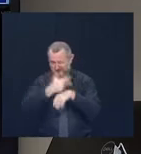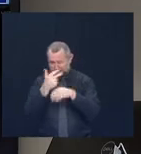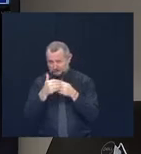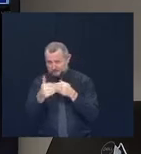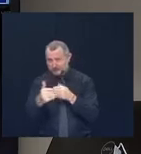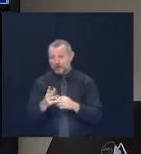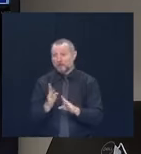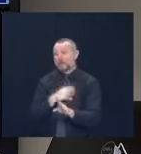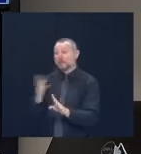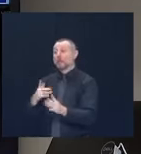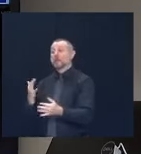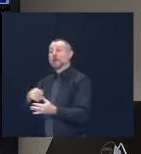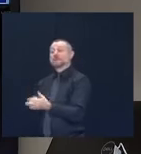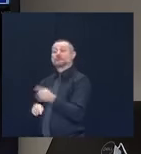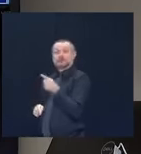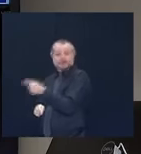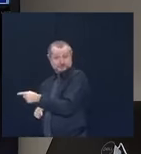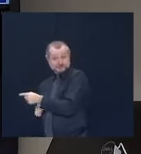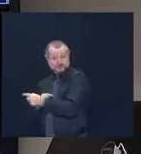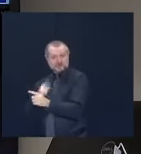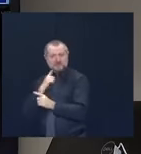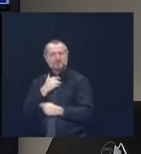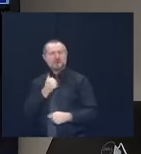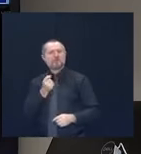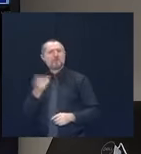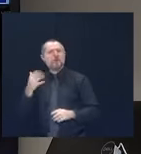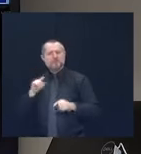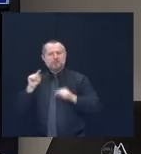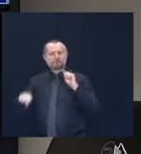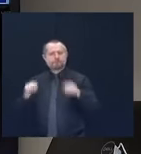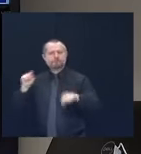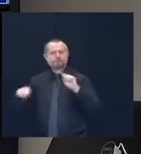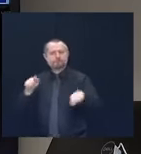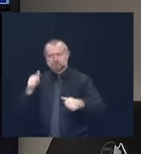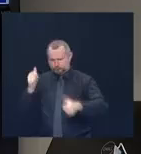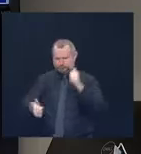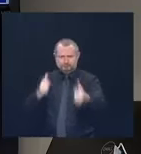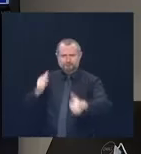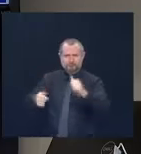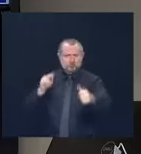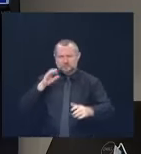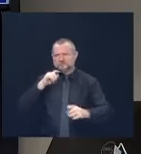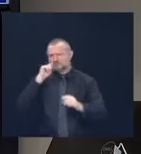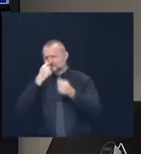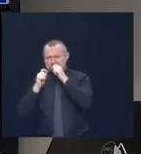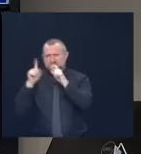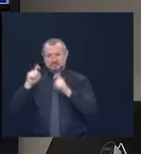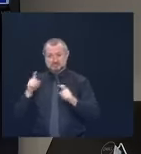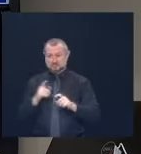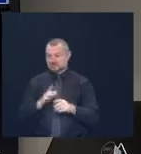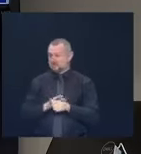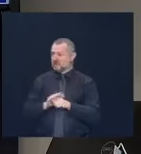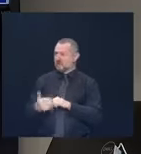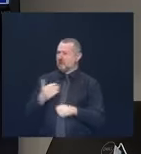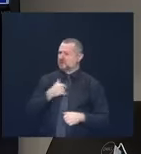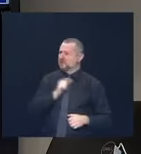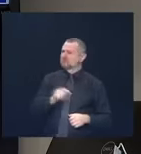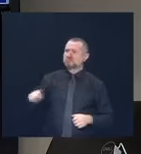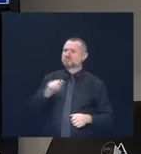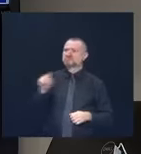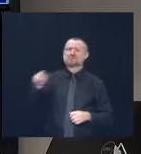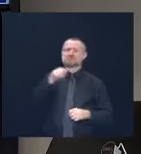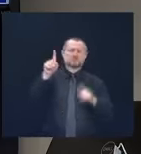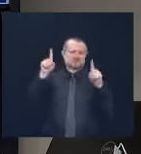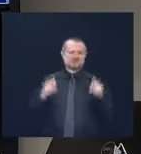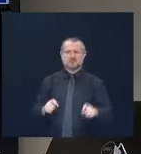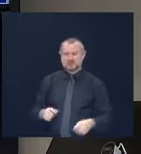have multiple state-run sites in the city that are just collection sites that are running under capacity. I know reports of H&H sites